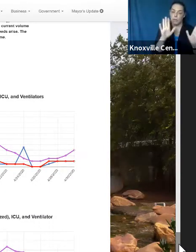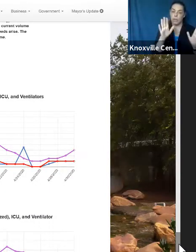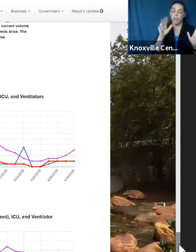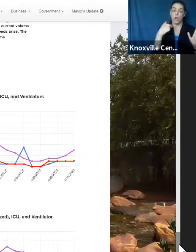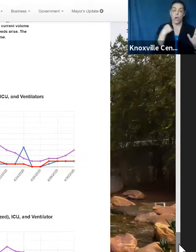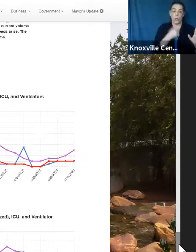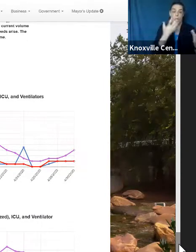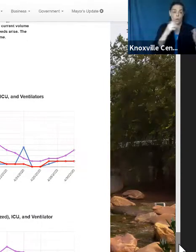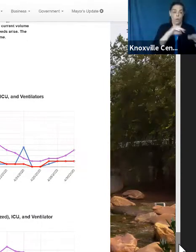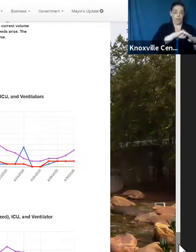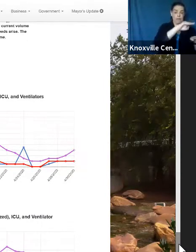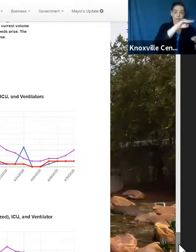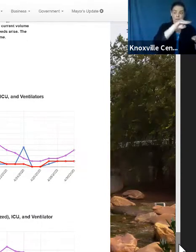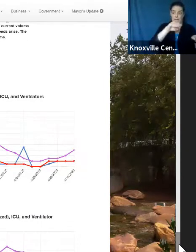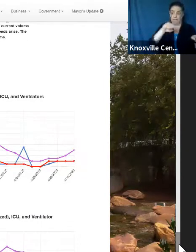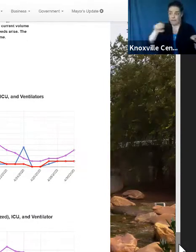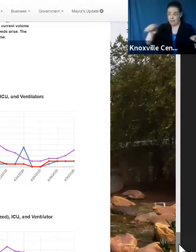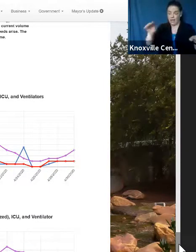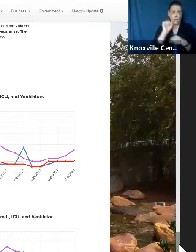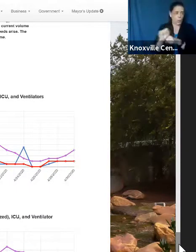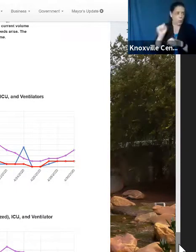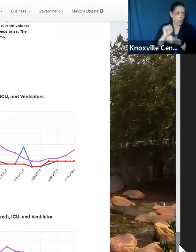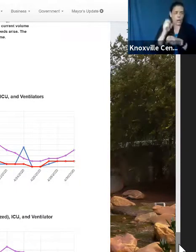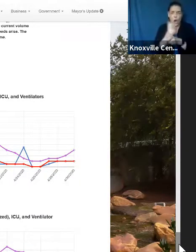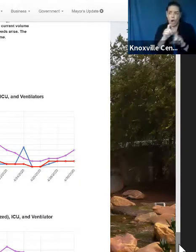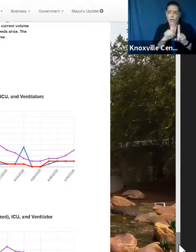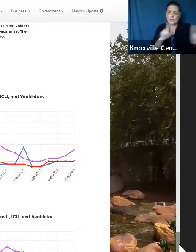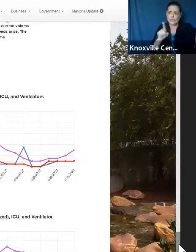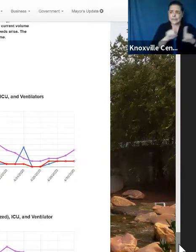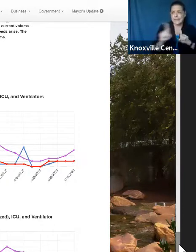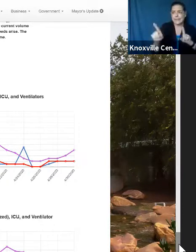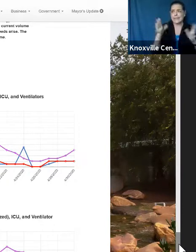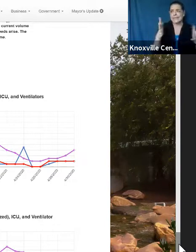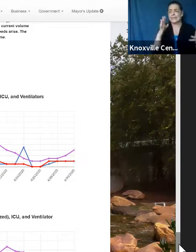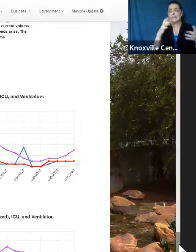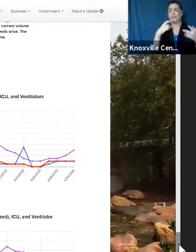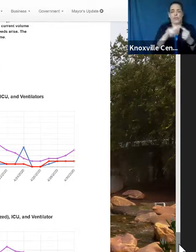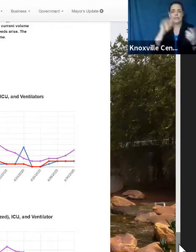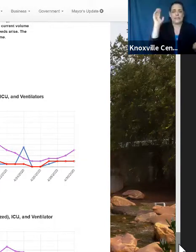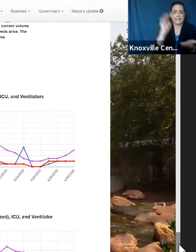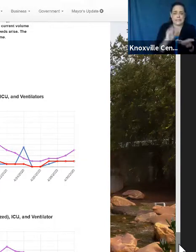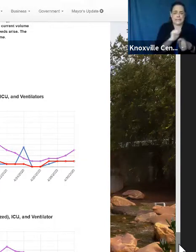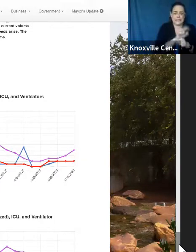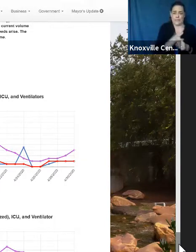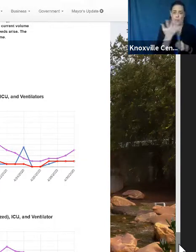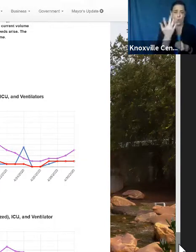the curve and doing all the work that we've been doing was to make sure that our hospitals were